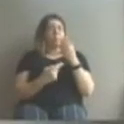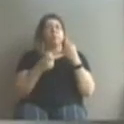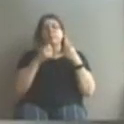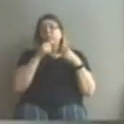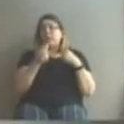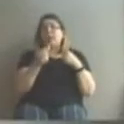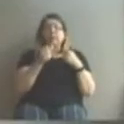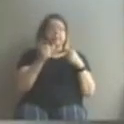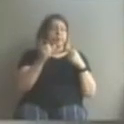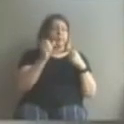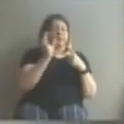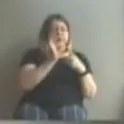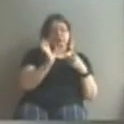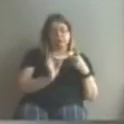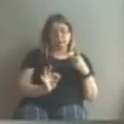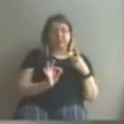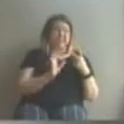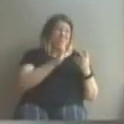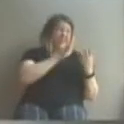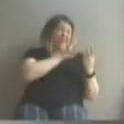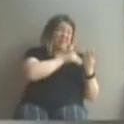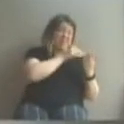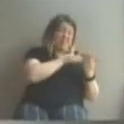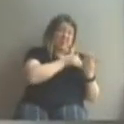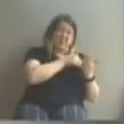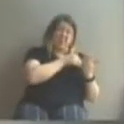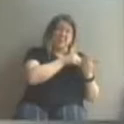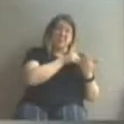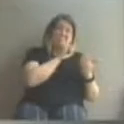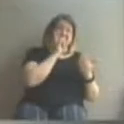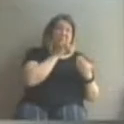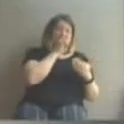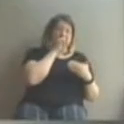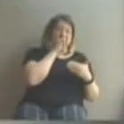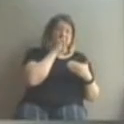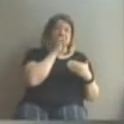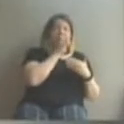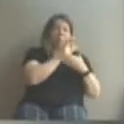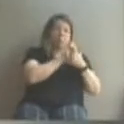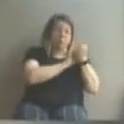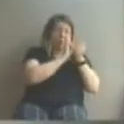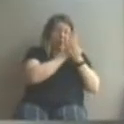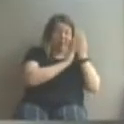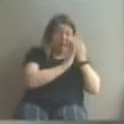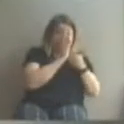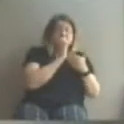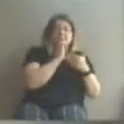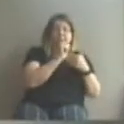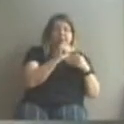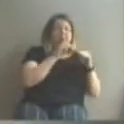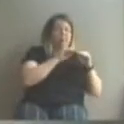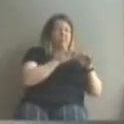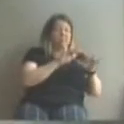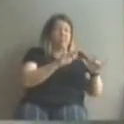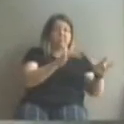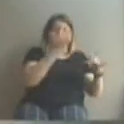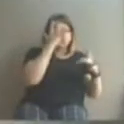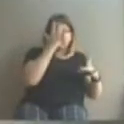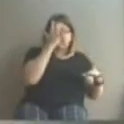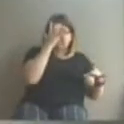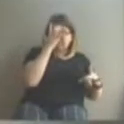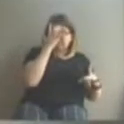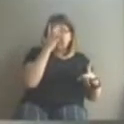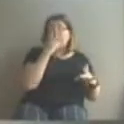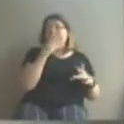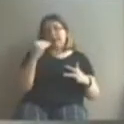to choose between having soap for kids to wash their hands and not spread flu germs, you know, in the winter, and having, you